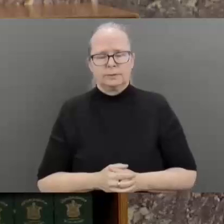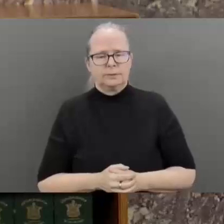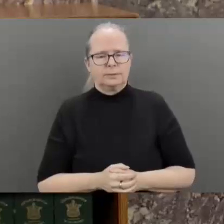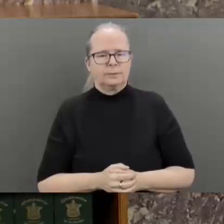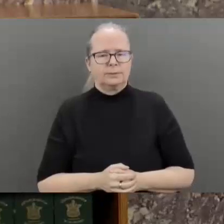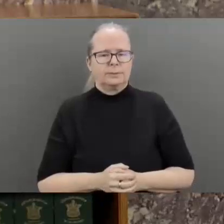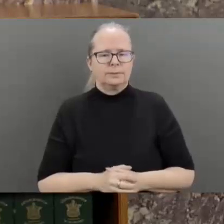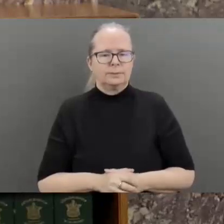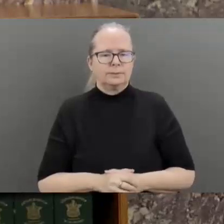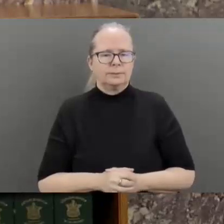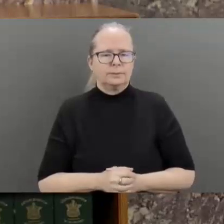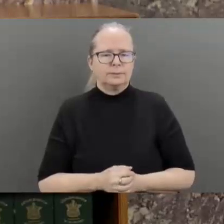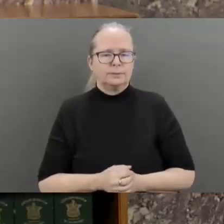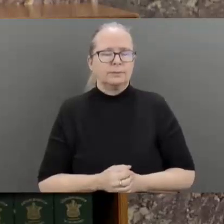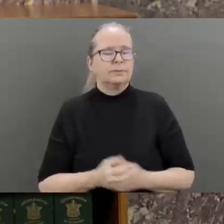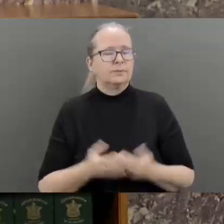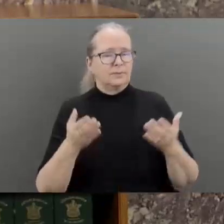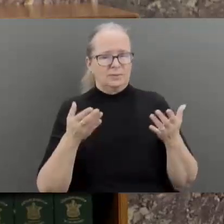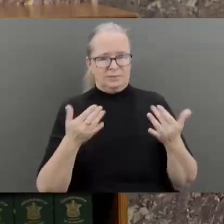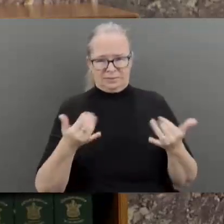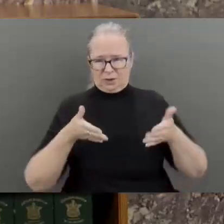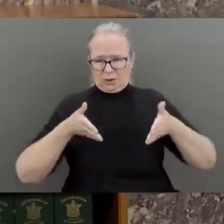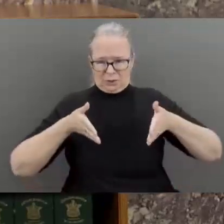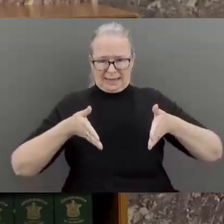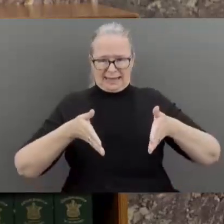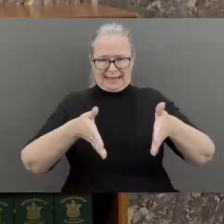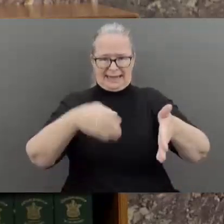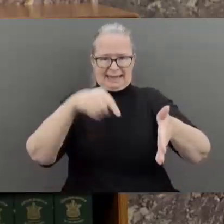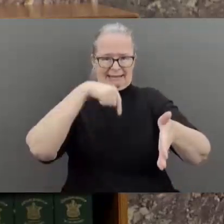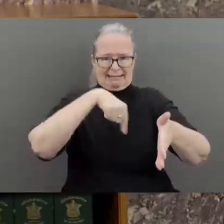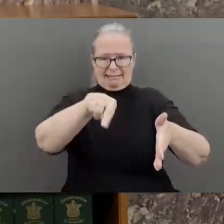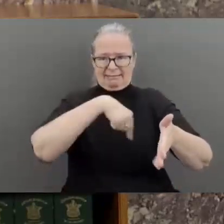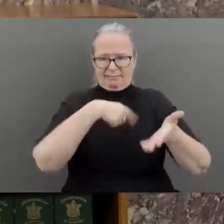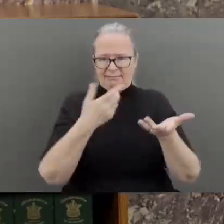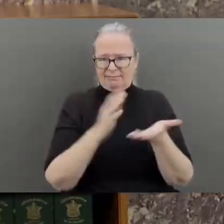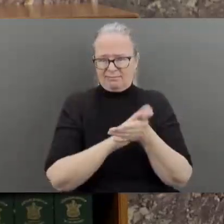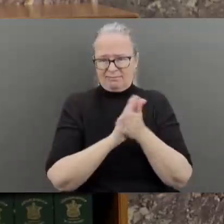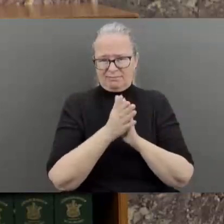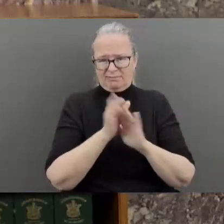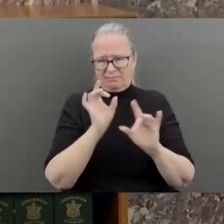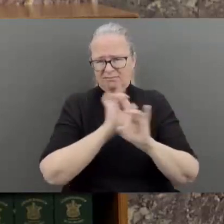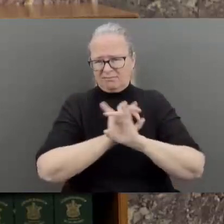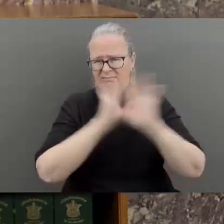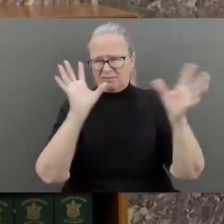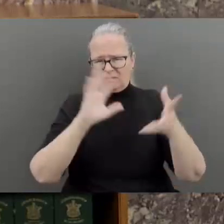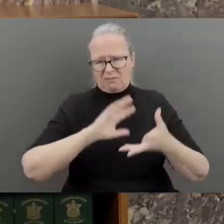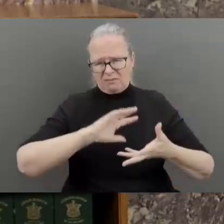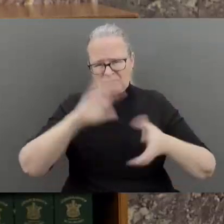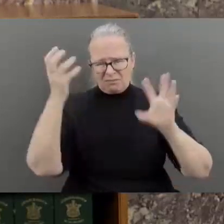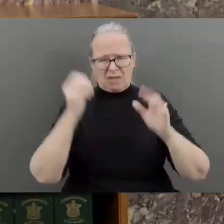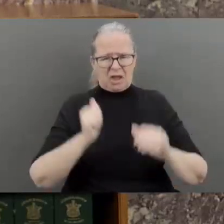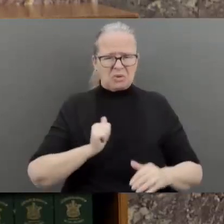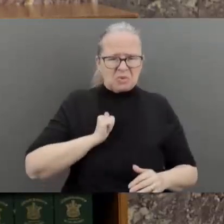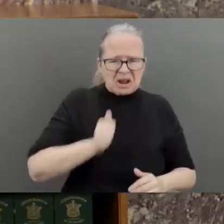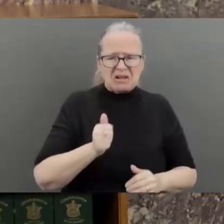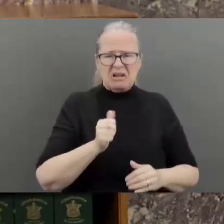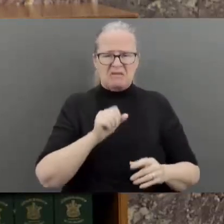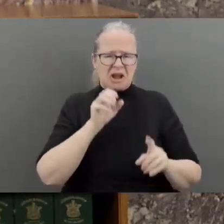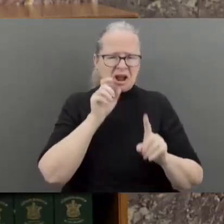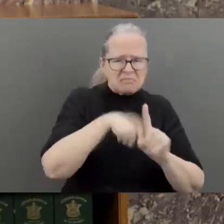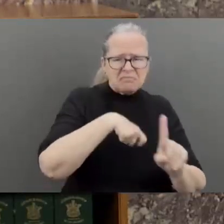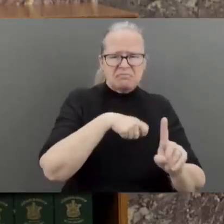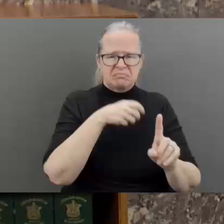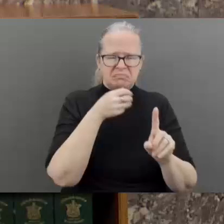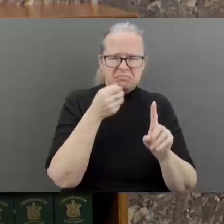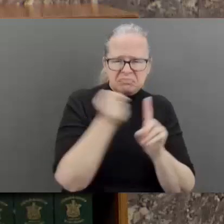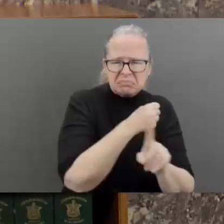violent, more chaotic, and we're seeing more brazen attacks by the day. Mental health and addictions is a serious